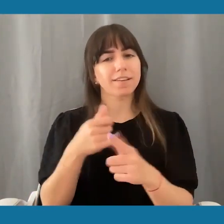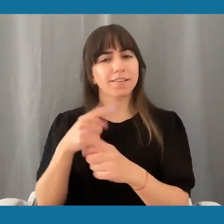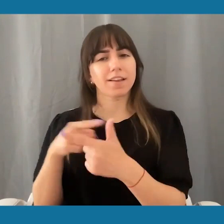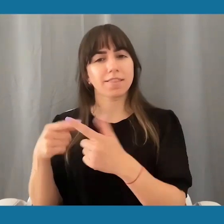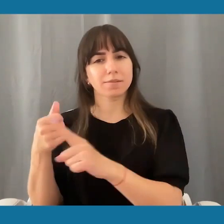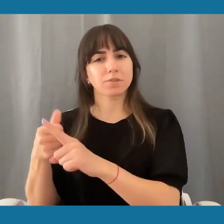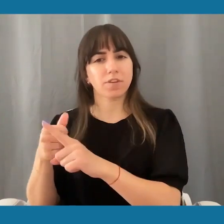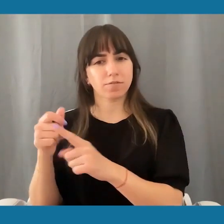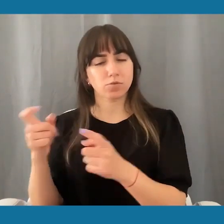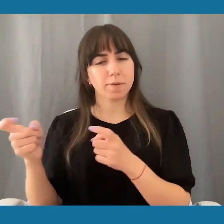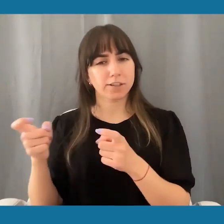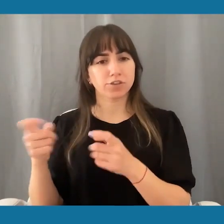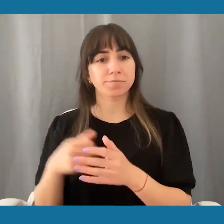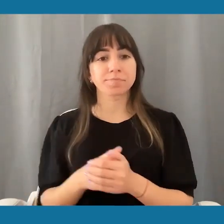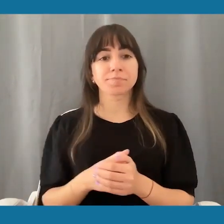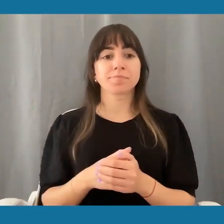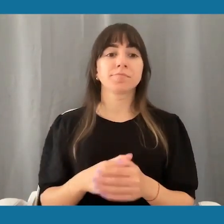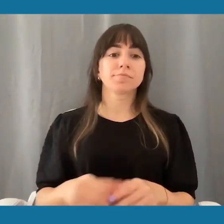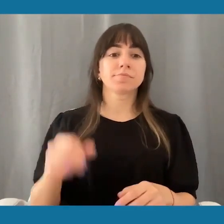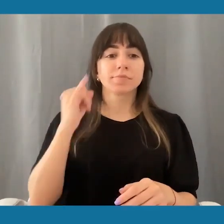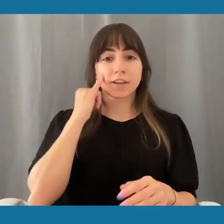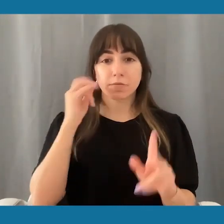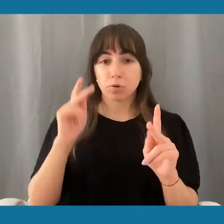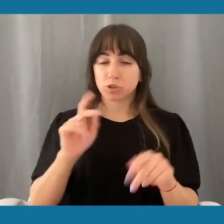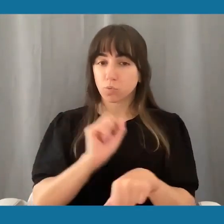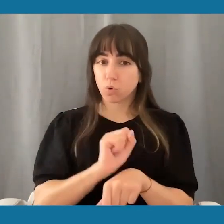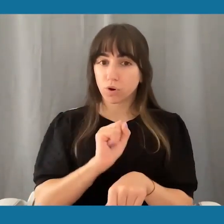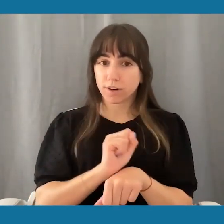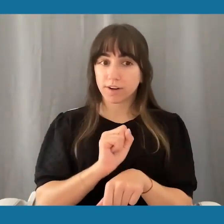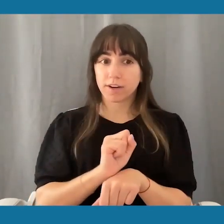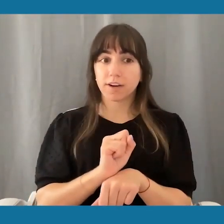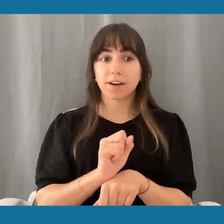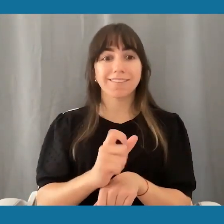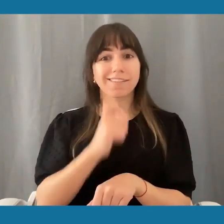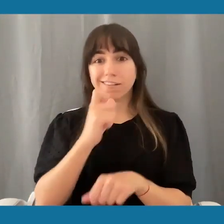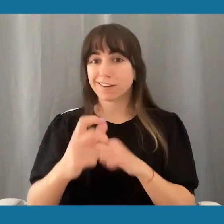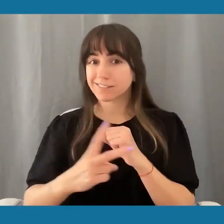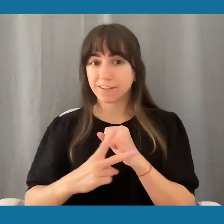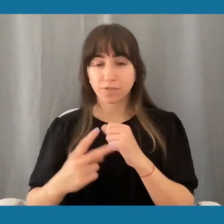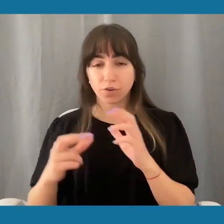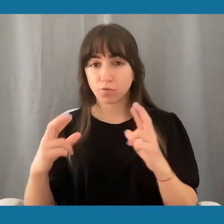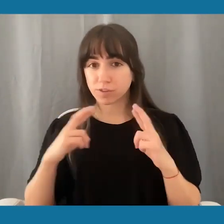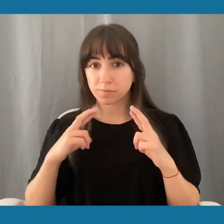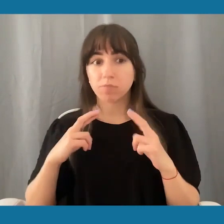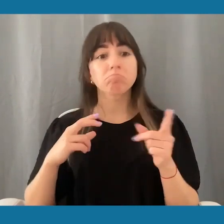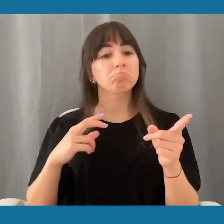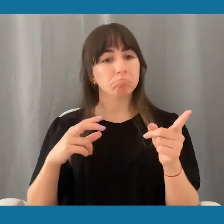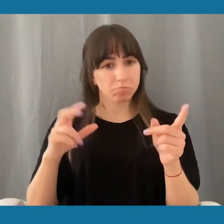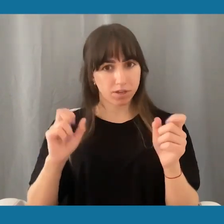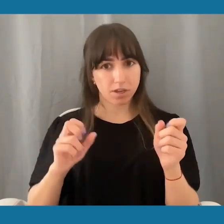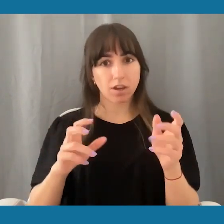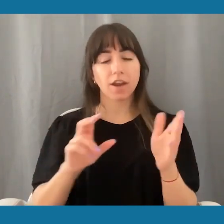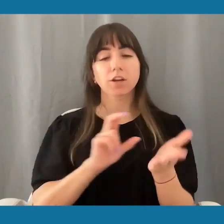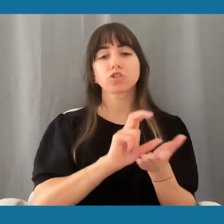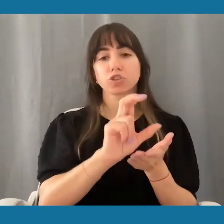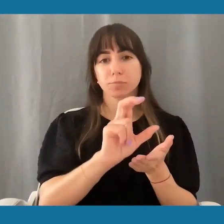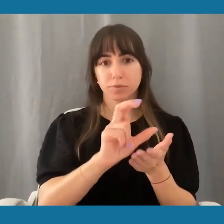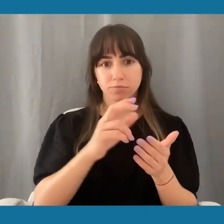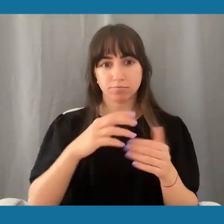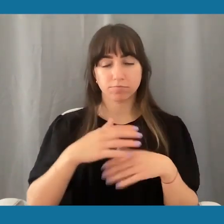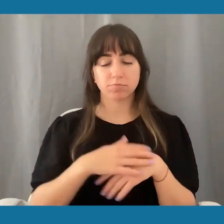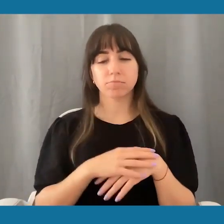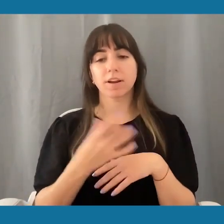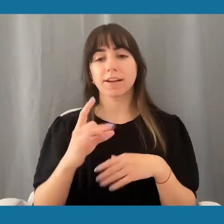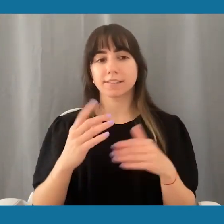that $18,000 limit. That amount varies depending on what the previous year's federal poverty limit for a single household income